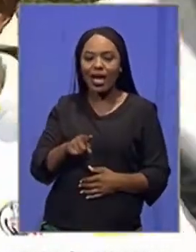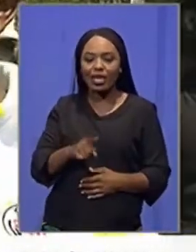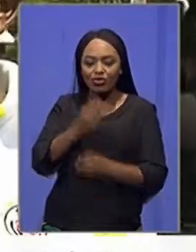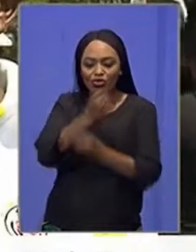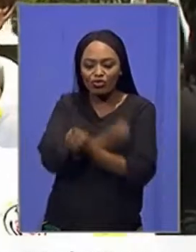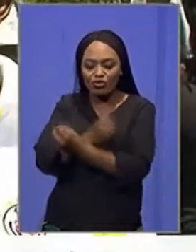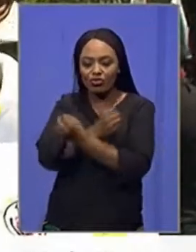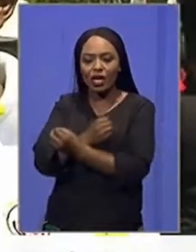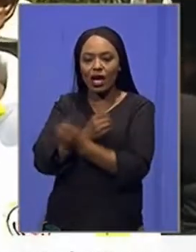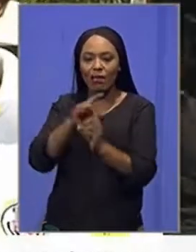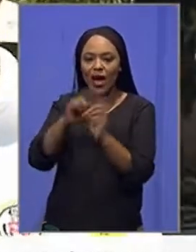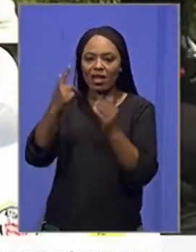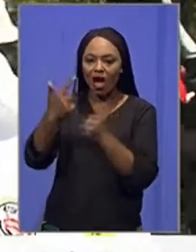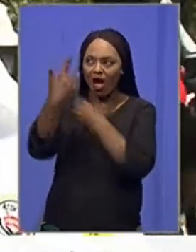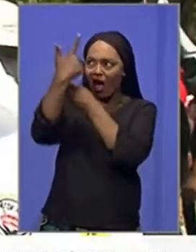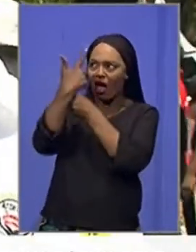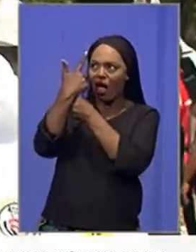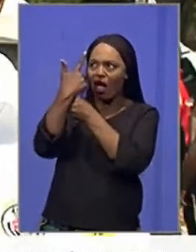put cameras.